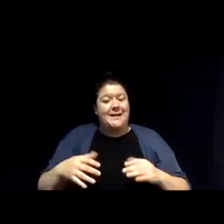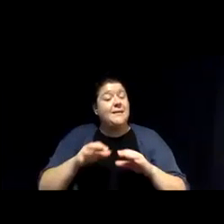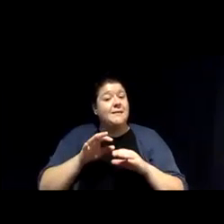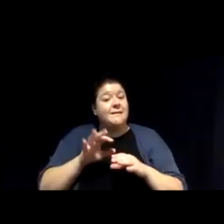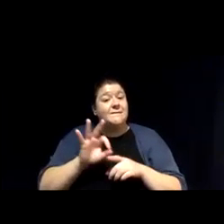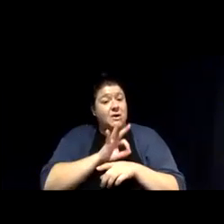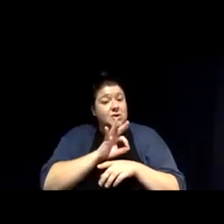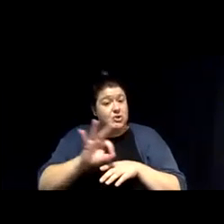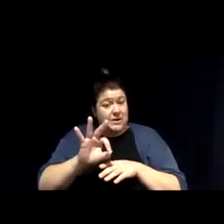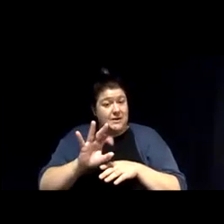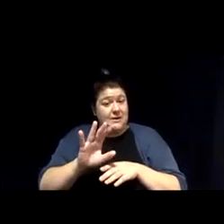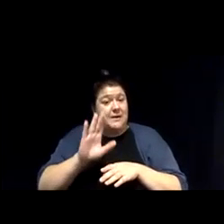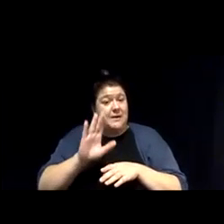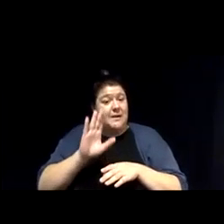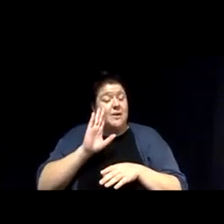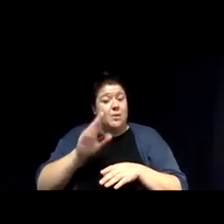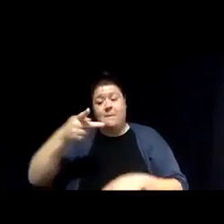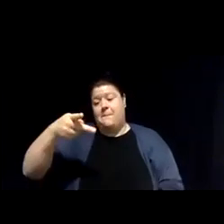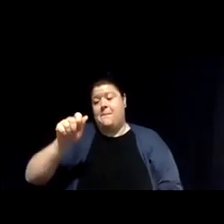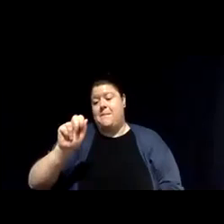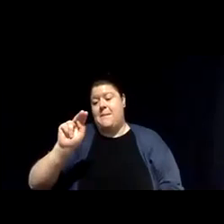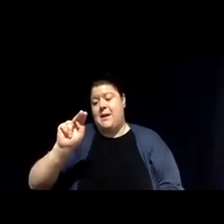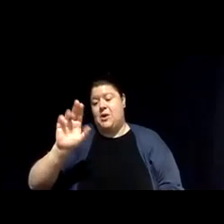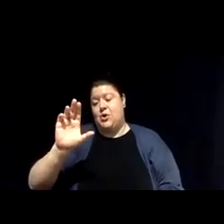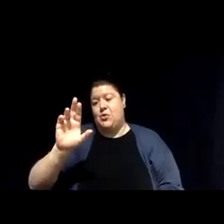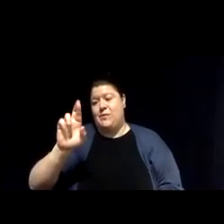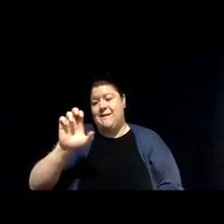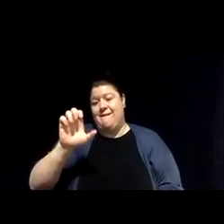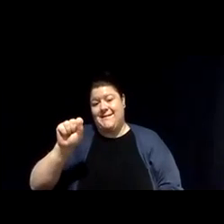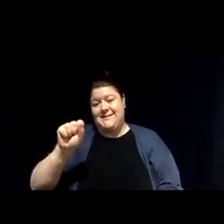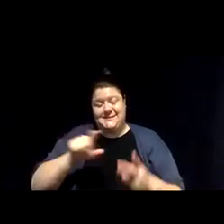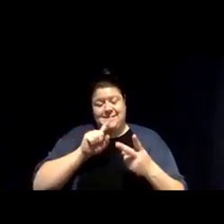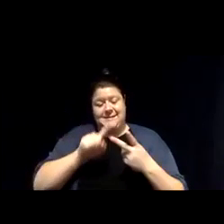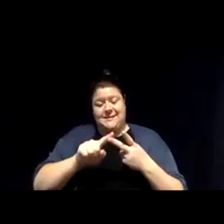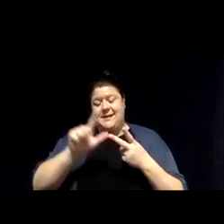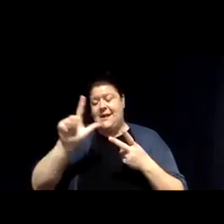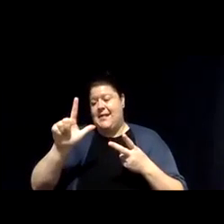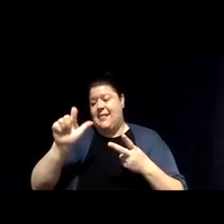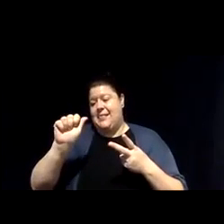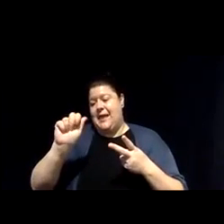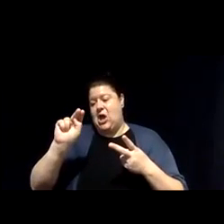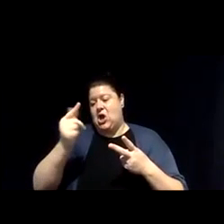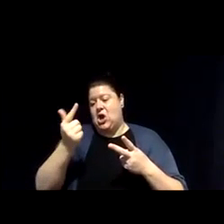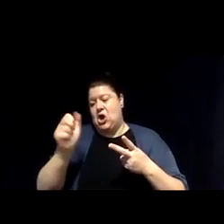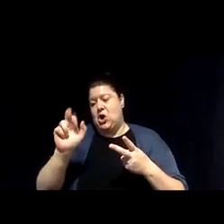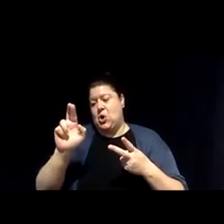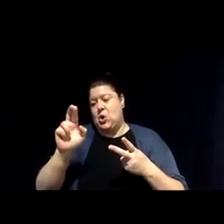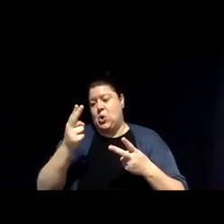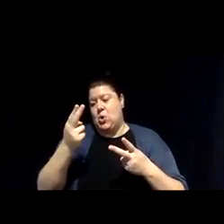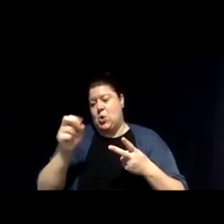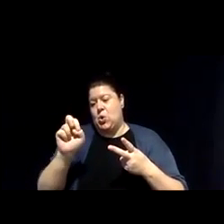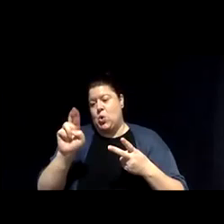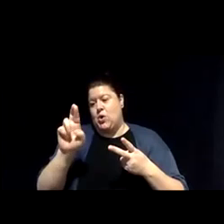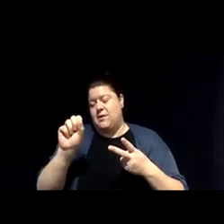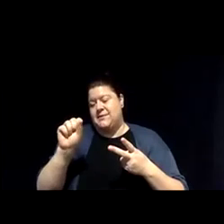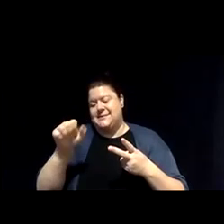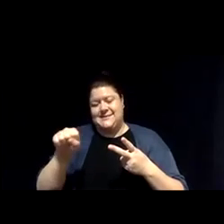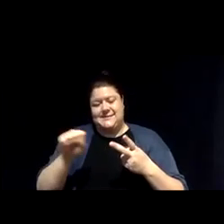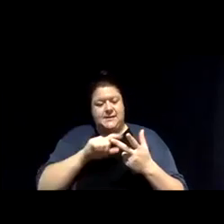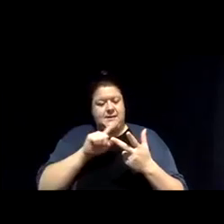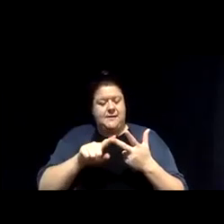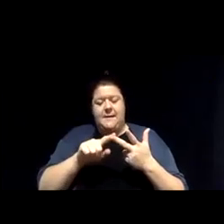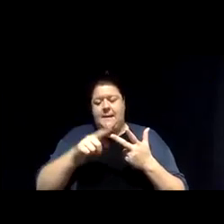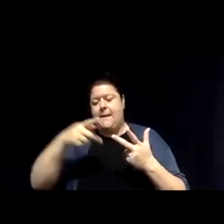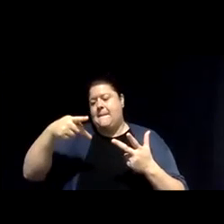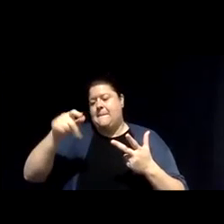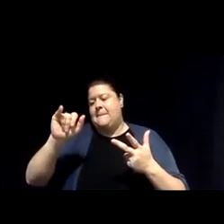that they are the pancreas, the Langerhans, or the islets of Langerhans, excuse me, the